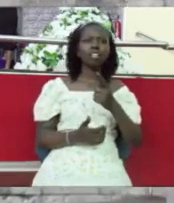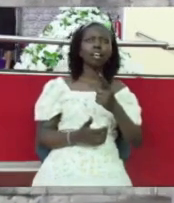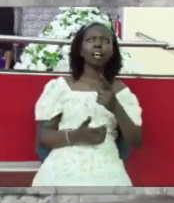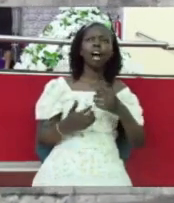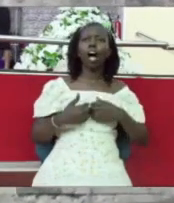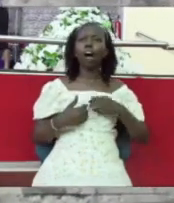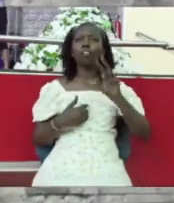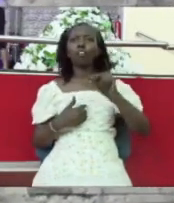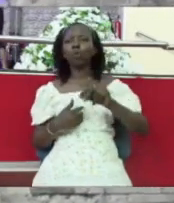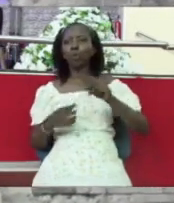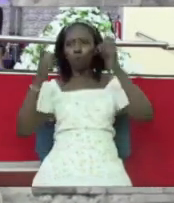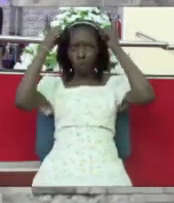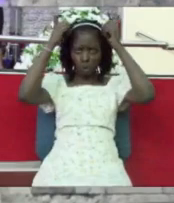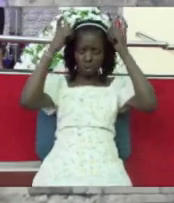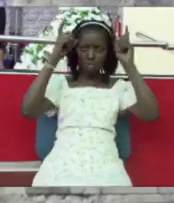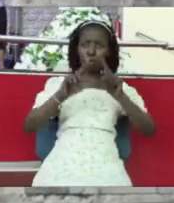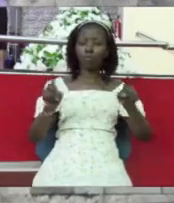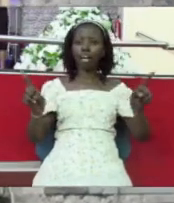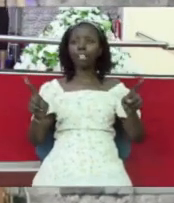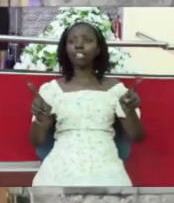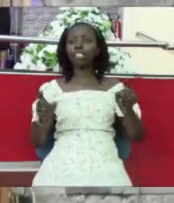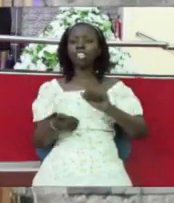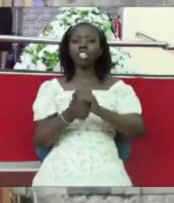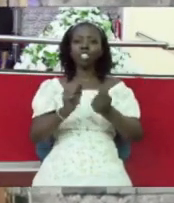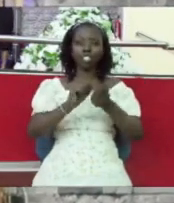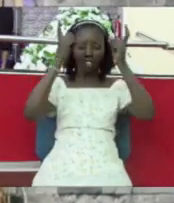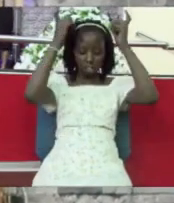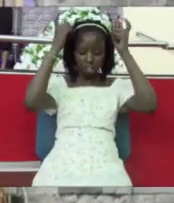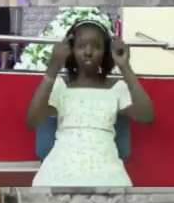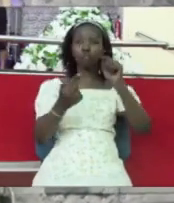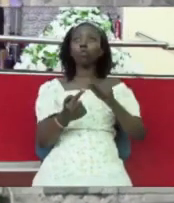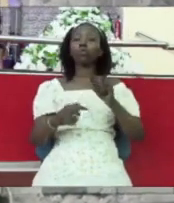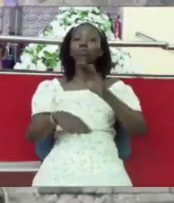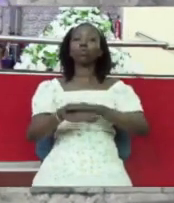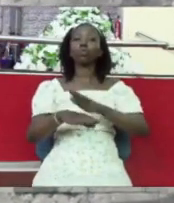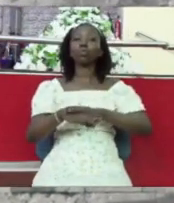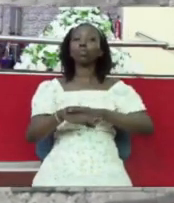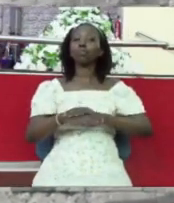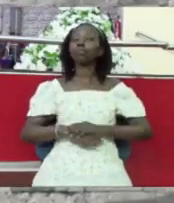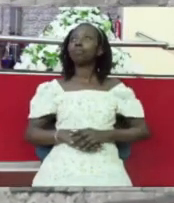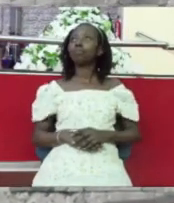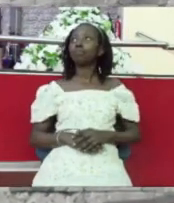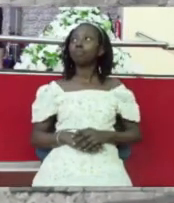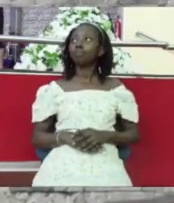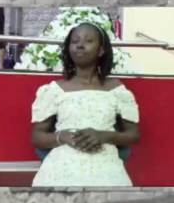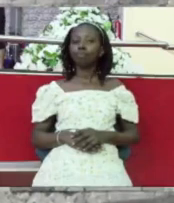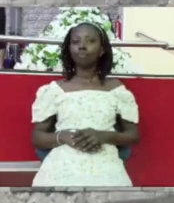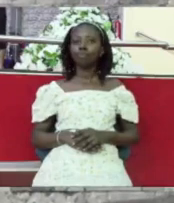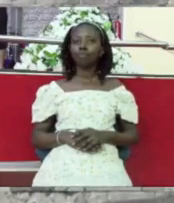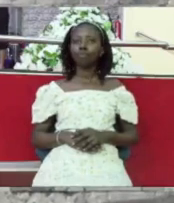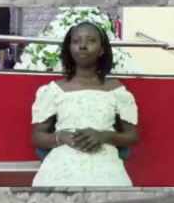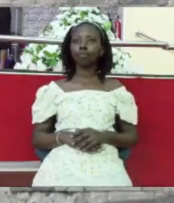but overcome evil with good. Inasema kwamba usishindwe na madhambi, lakini ukaweza kushinda dhambi kwa